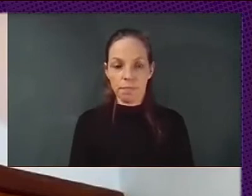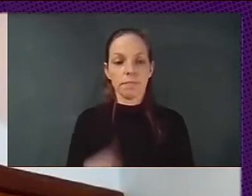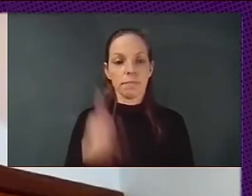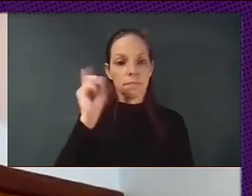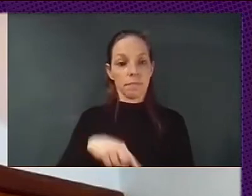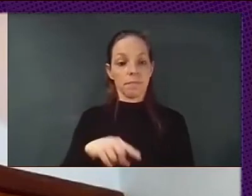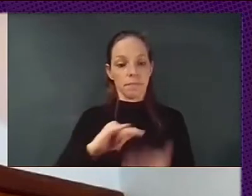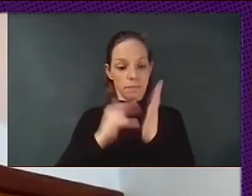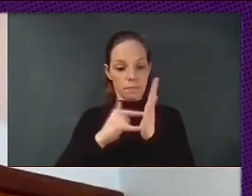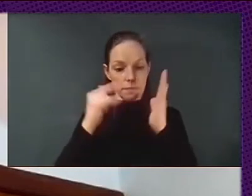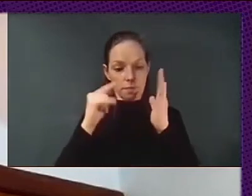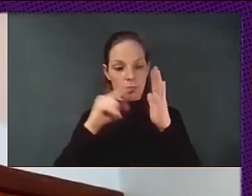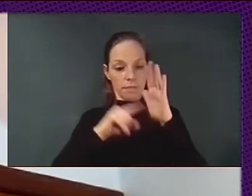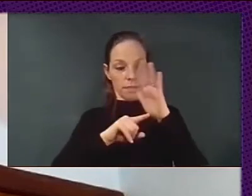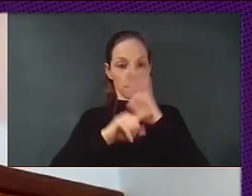things here.